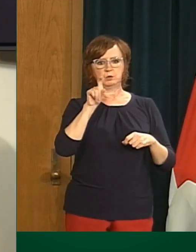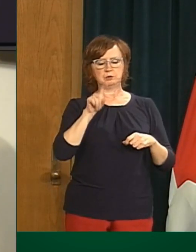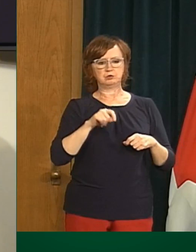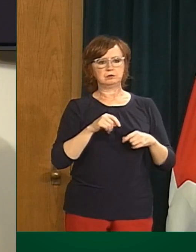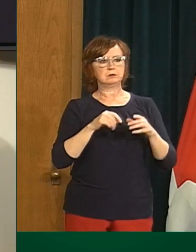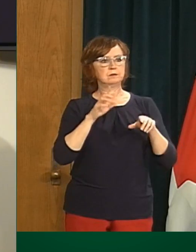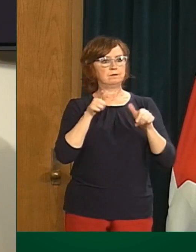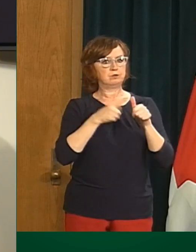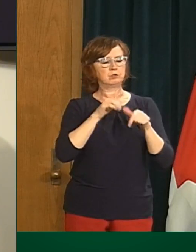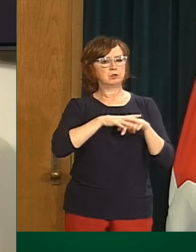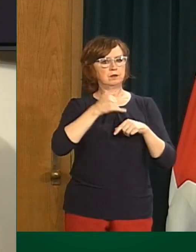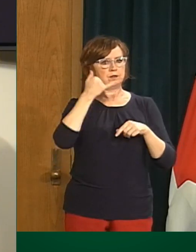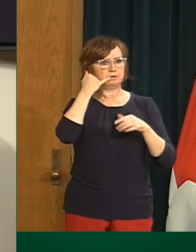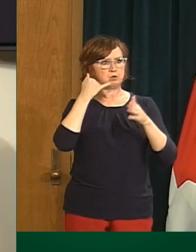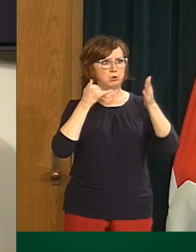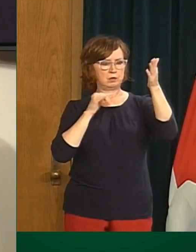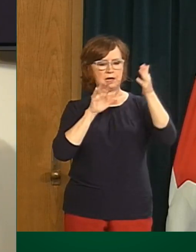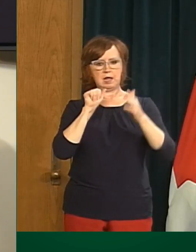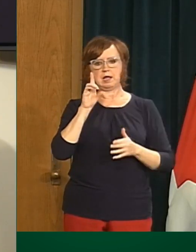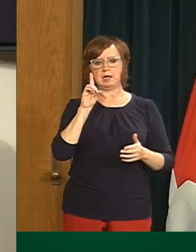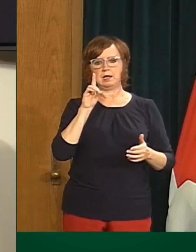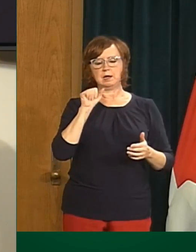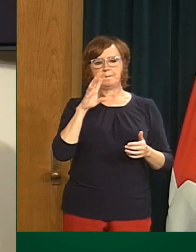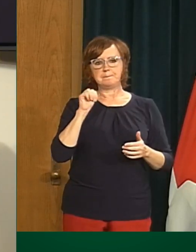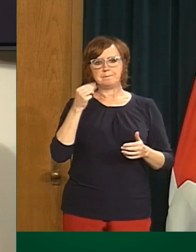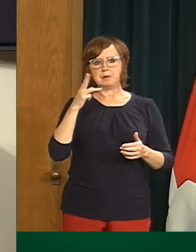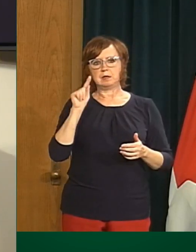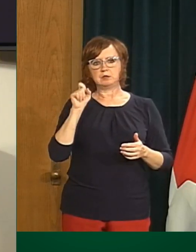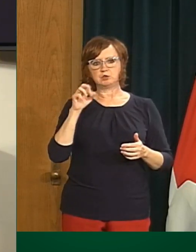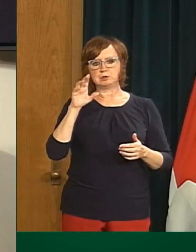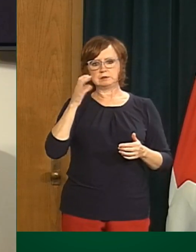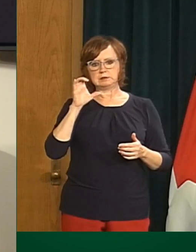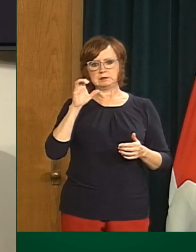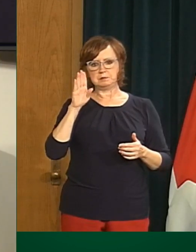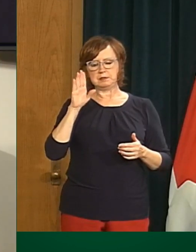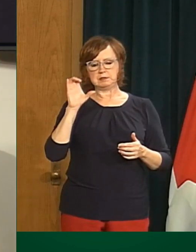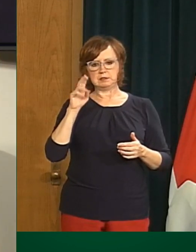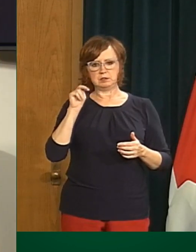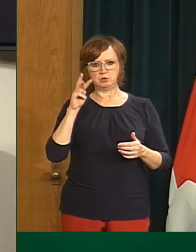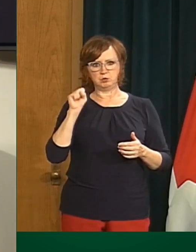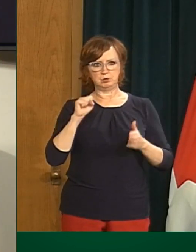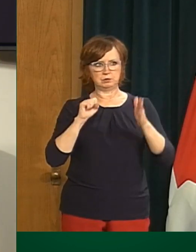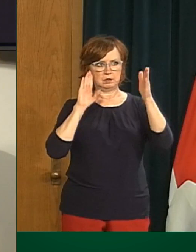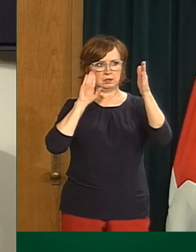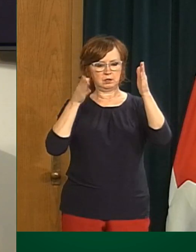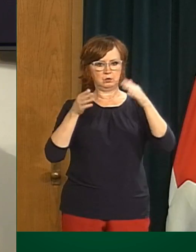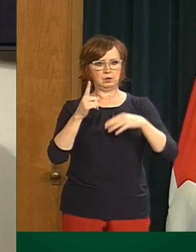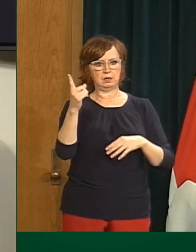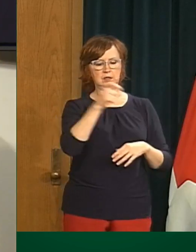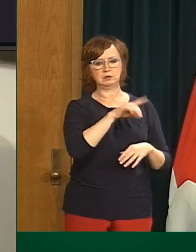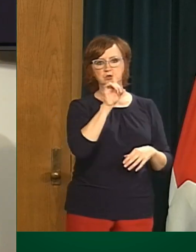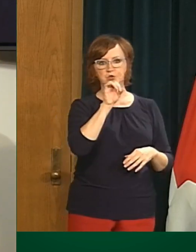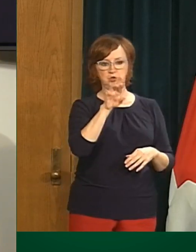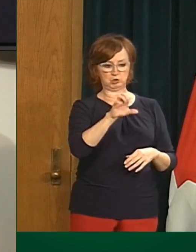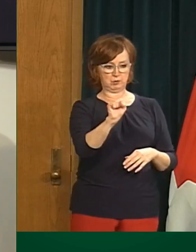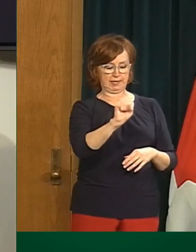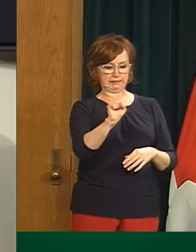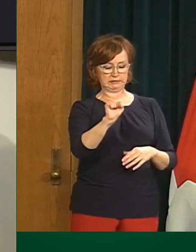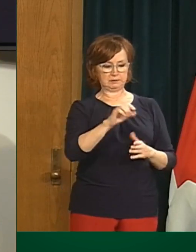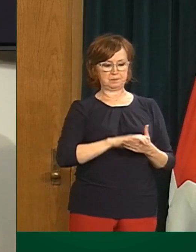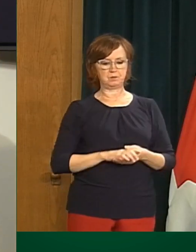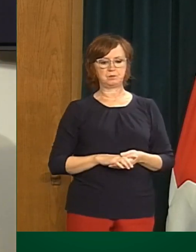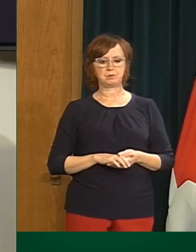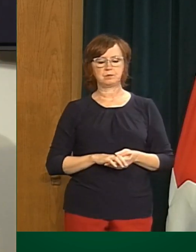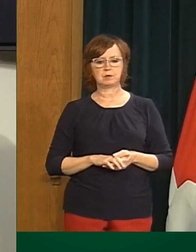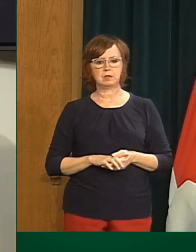Operator? We have Adam Hunter with CBC. Hi, I'm wondering, Dr. Shahab, if you can explain, or someone on the line